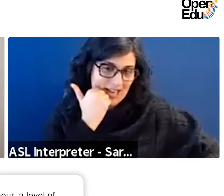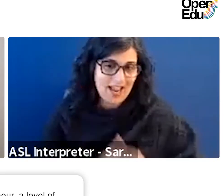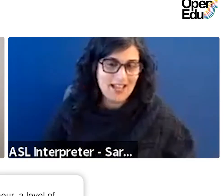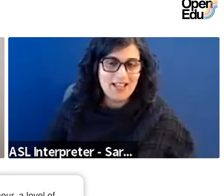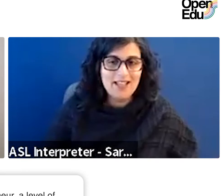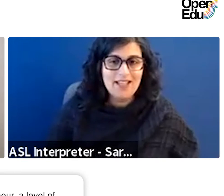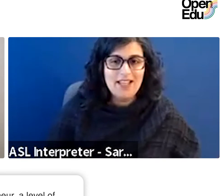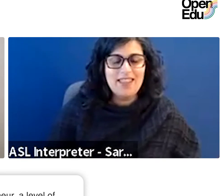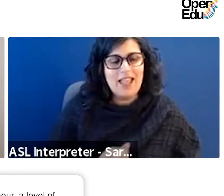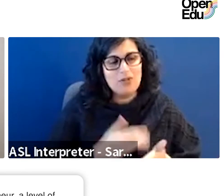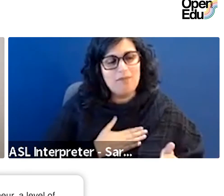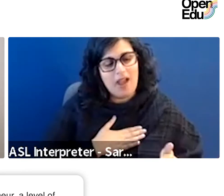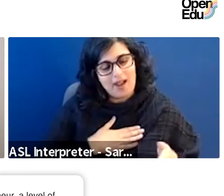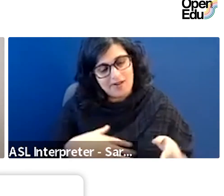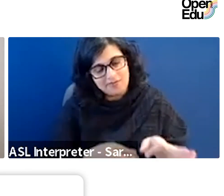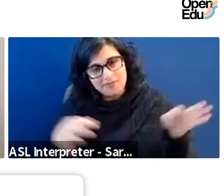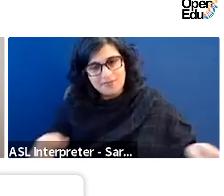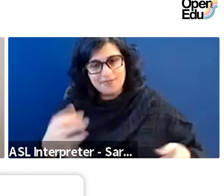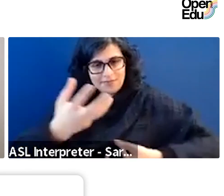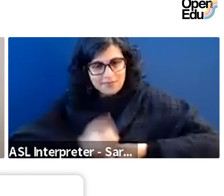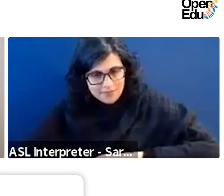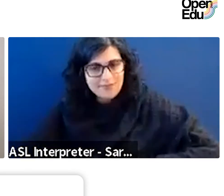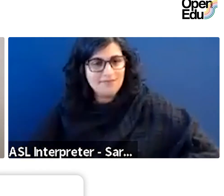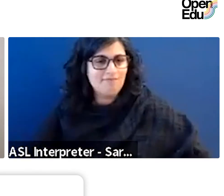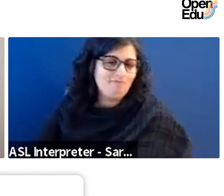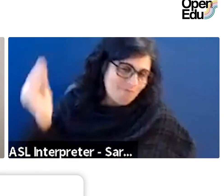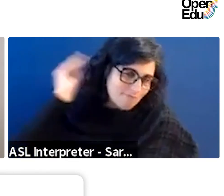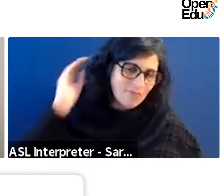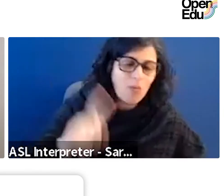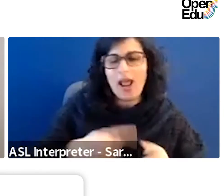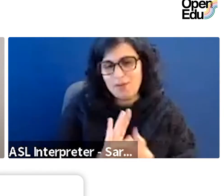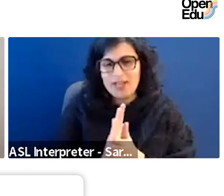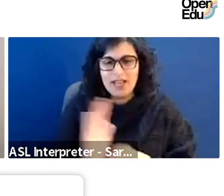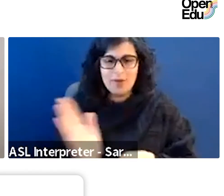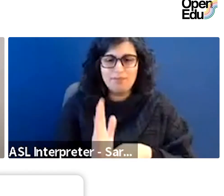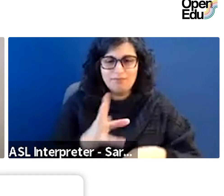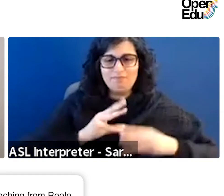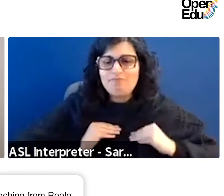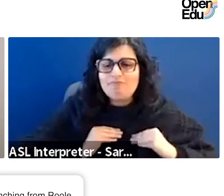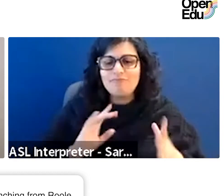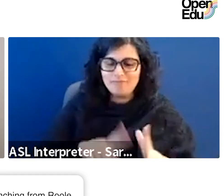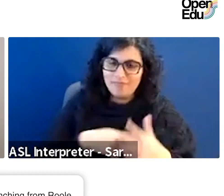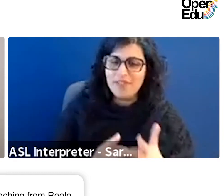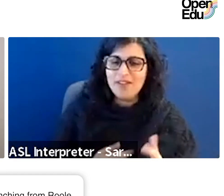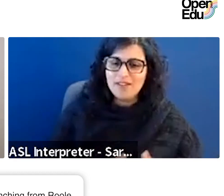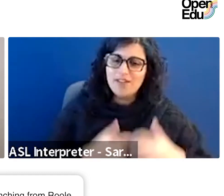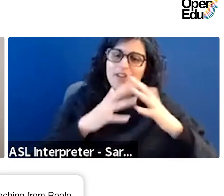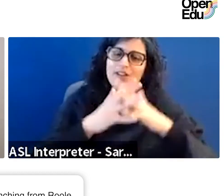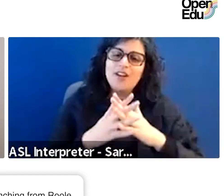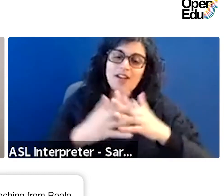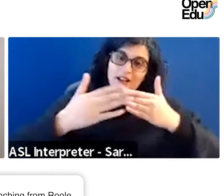an entrepreneur, the level of confidence I put in myself, I wanted to put in clothing. So that's how that became to be. And then branching